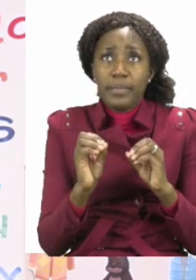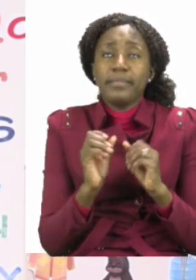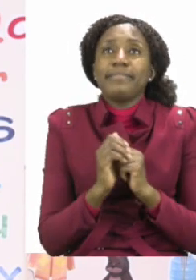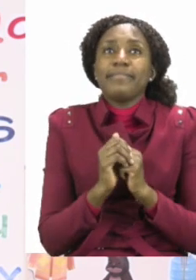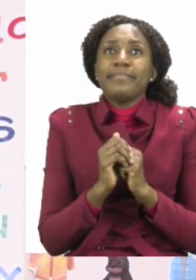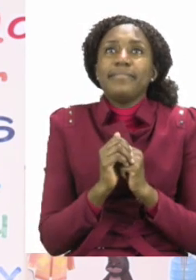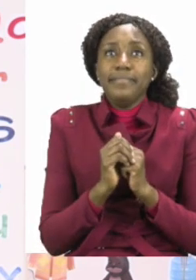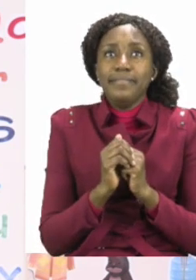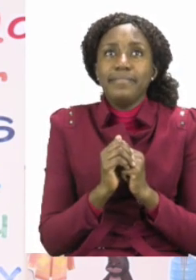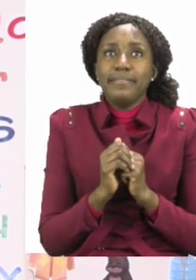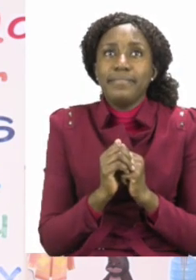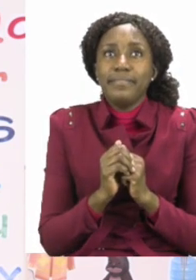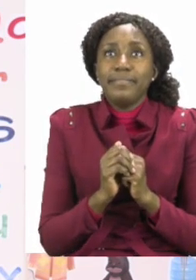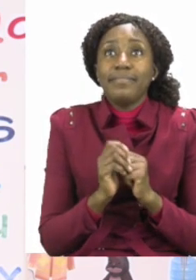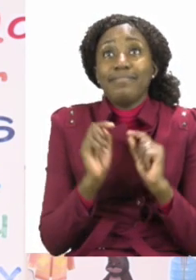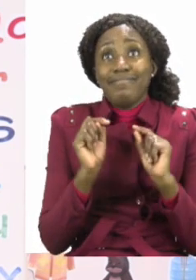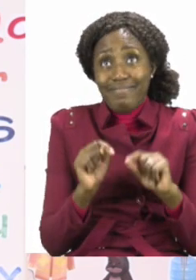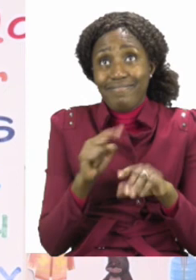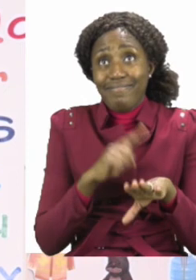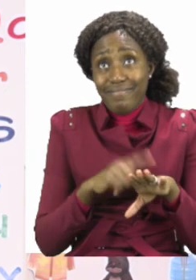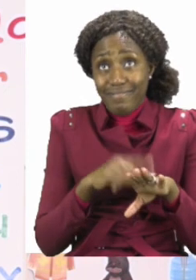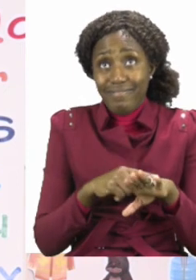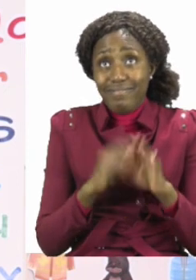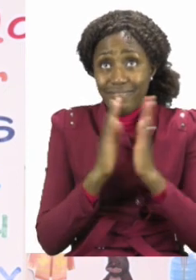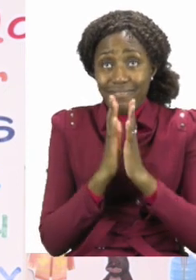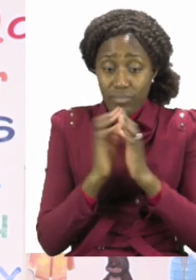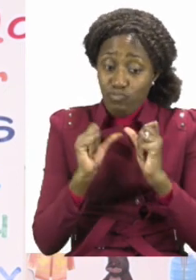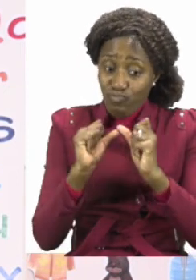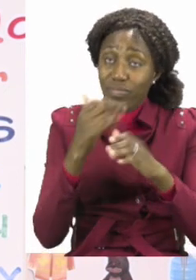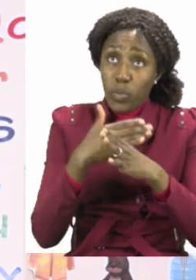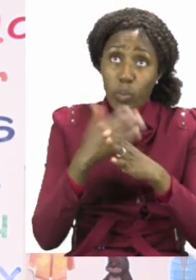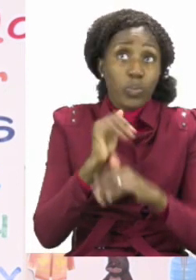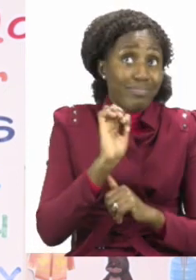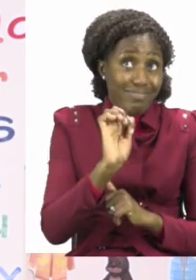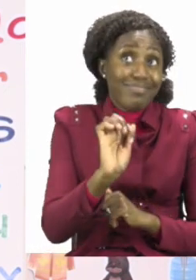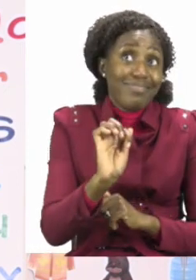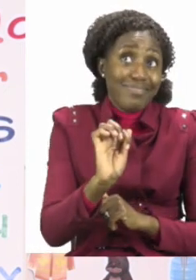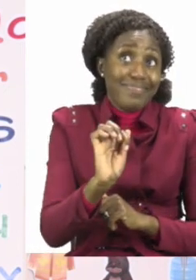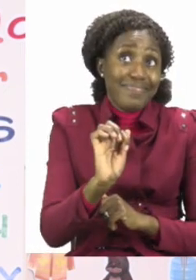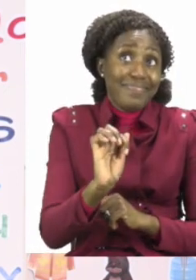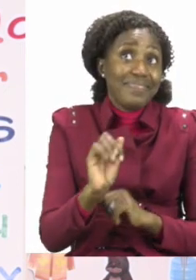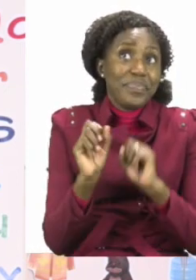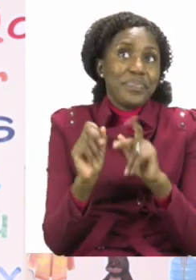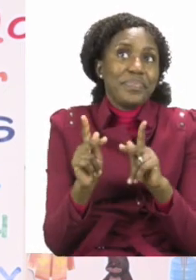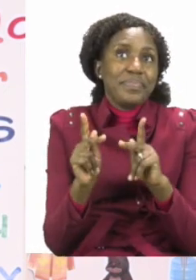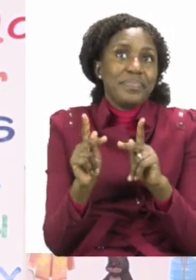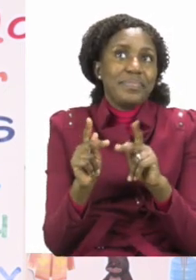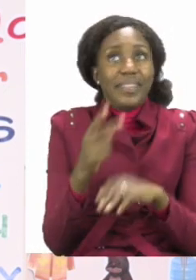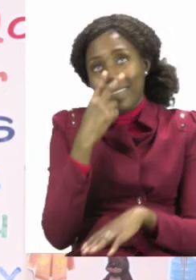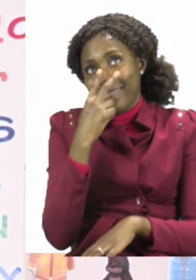Right, everyone, I will now leave you to go back and do all these fun activities on your own. I will see